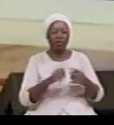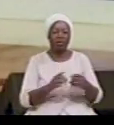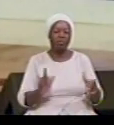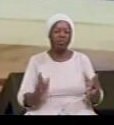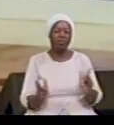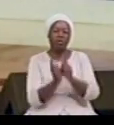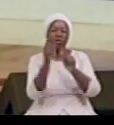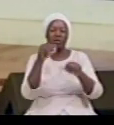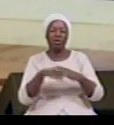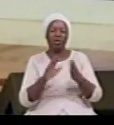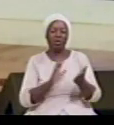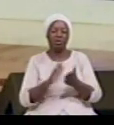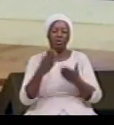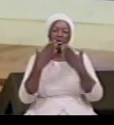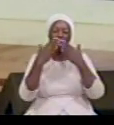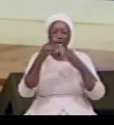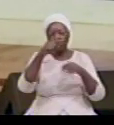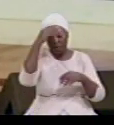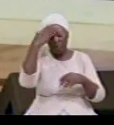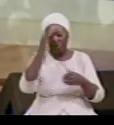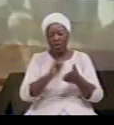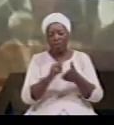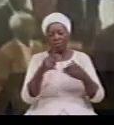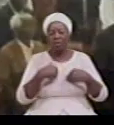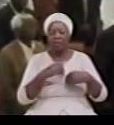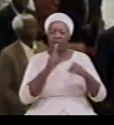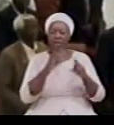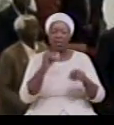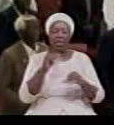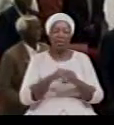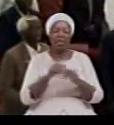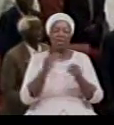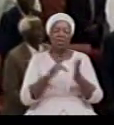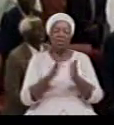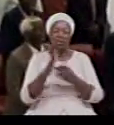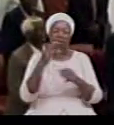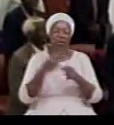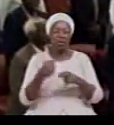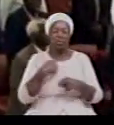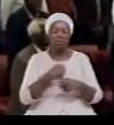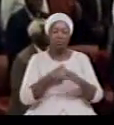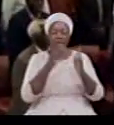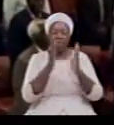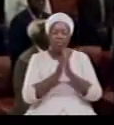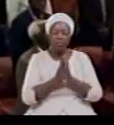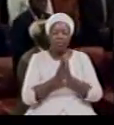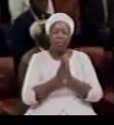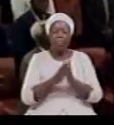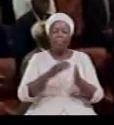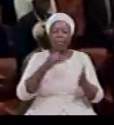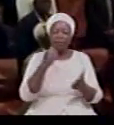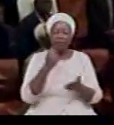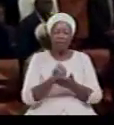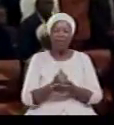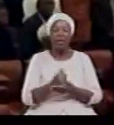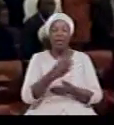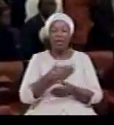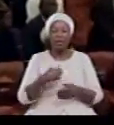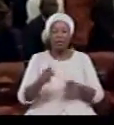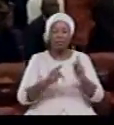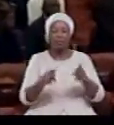have answered. In Jesus' name we pray. And the people of God